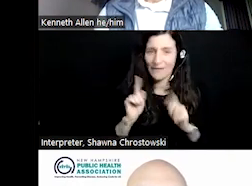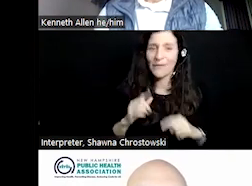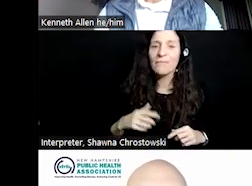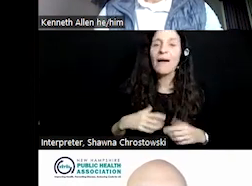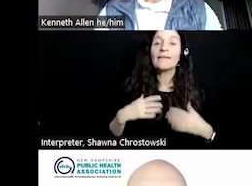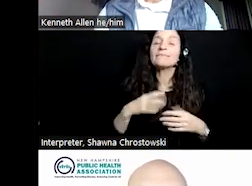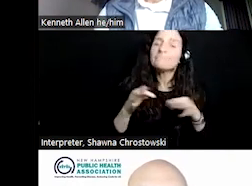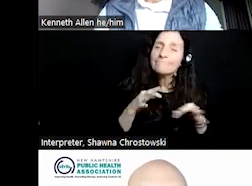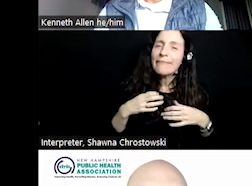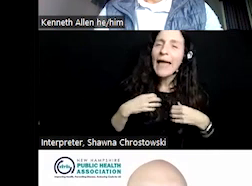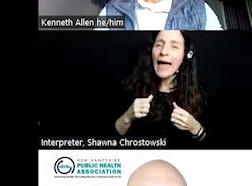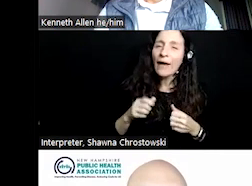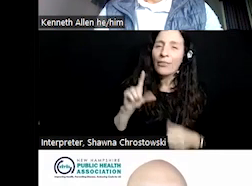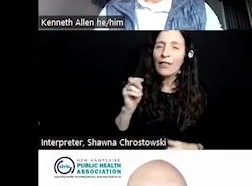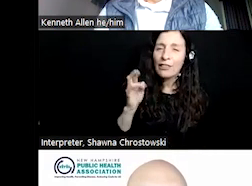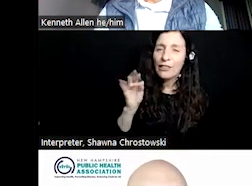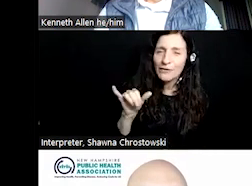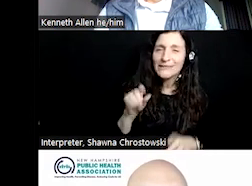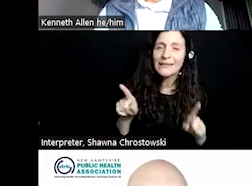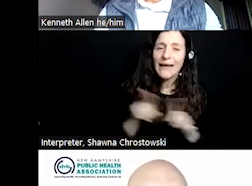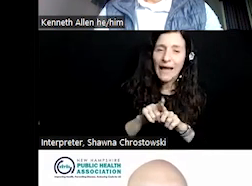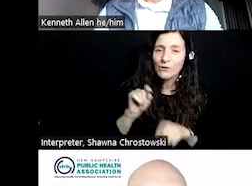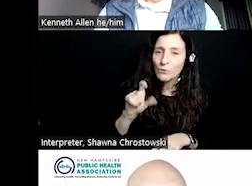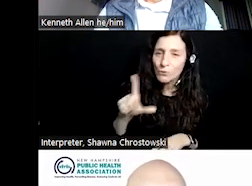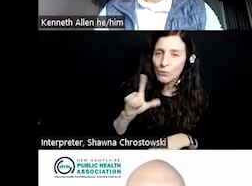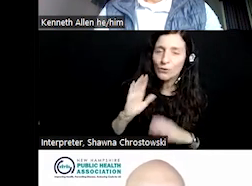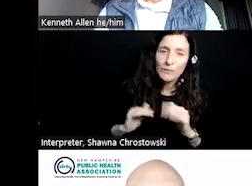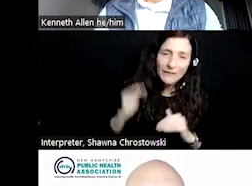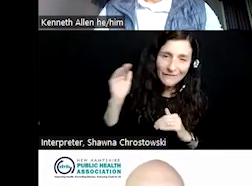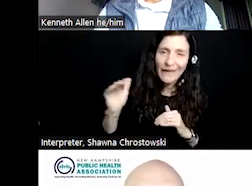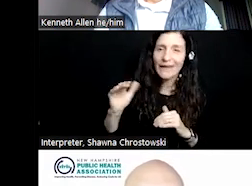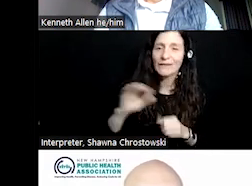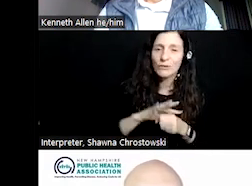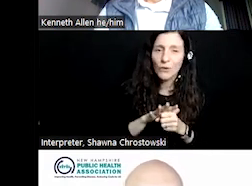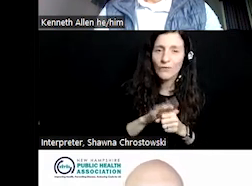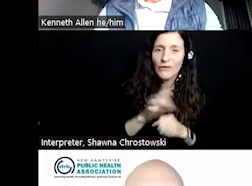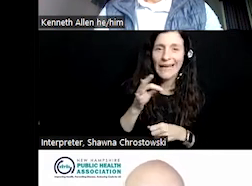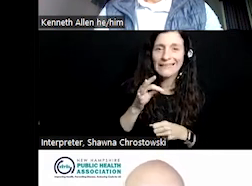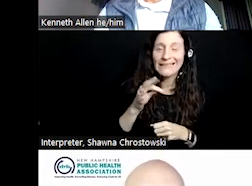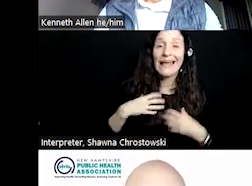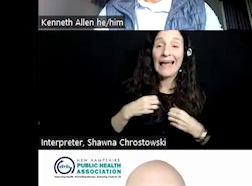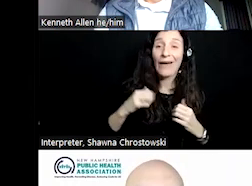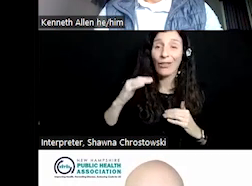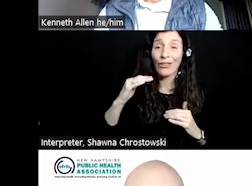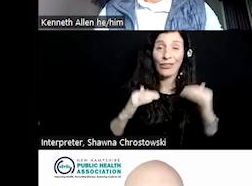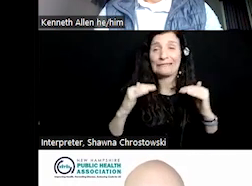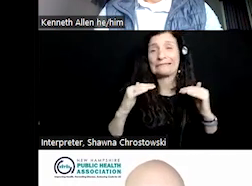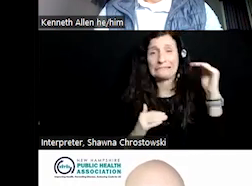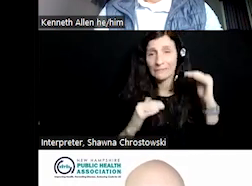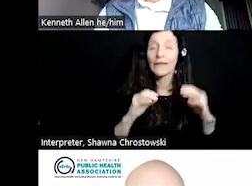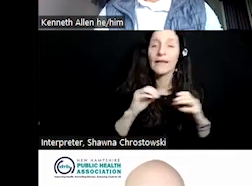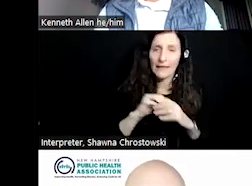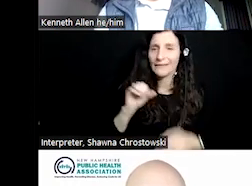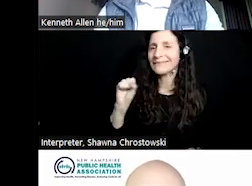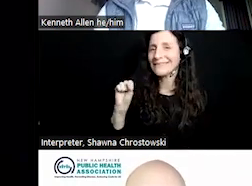literacy as a tool to advance COVID-19 related health equity in San Antonio, Texas. And I'm going to talk about how community